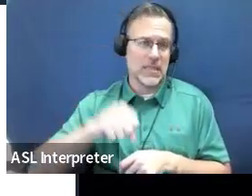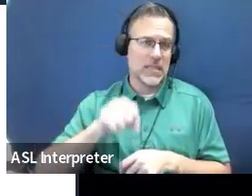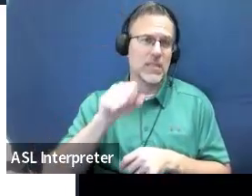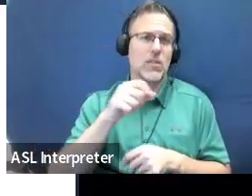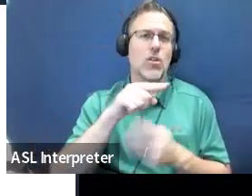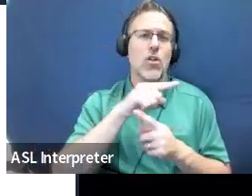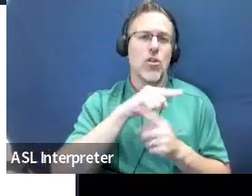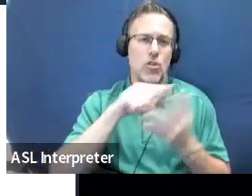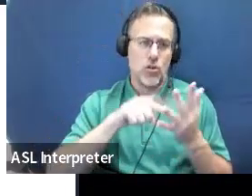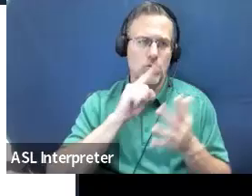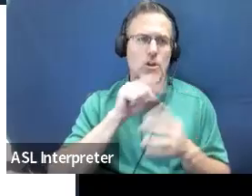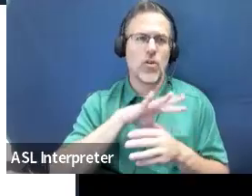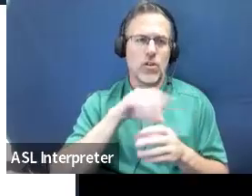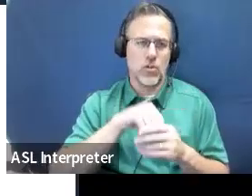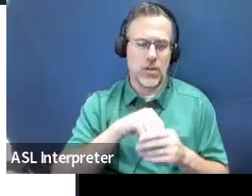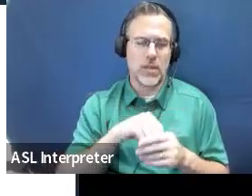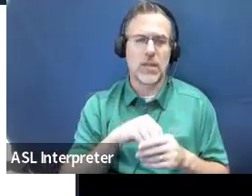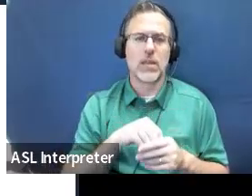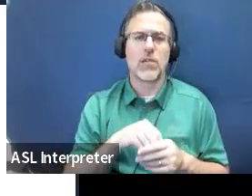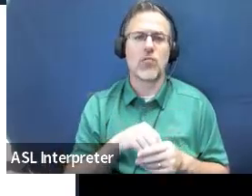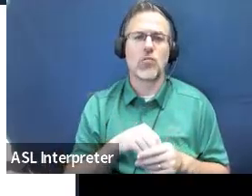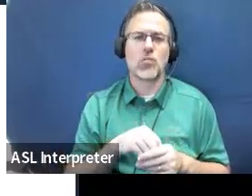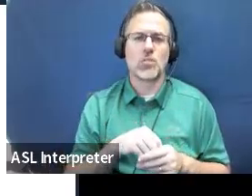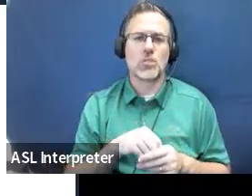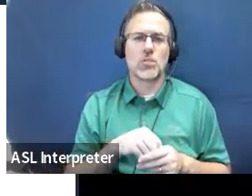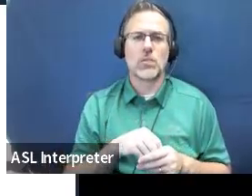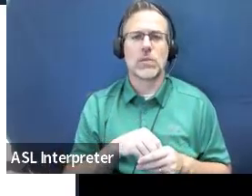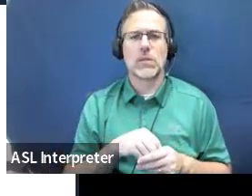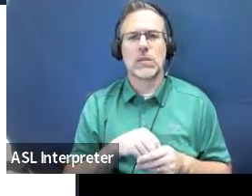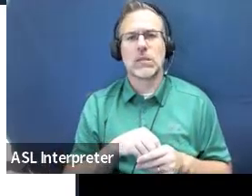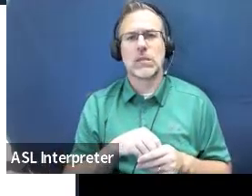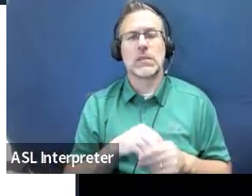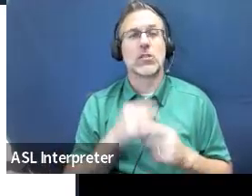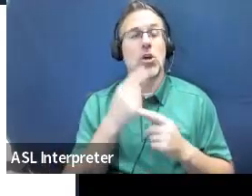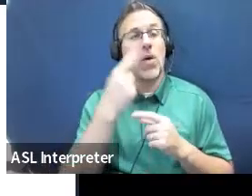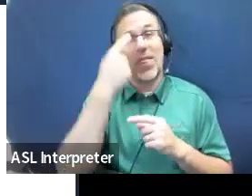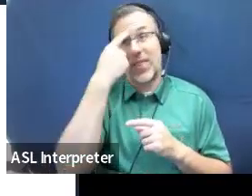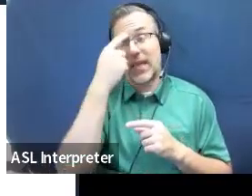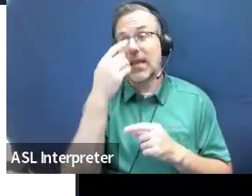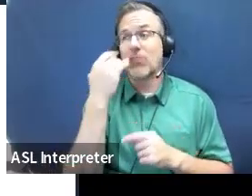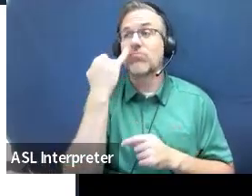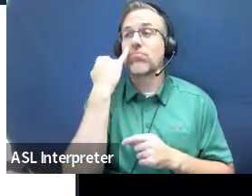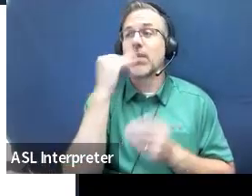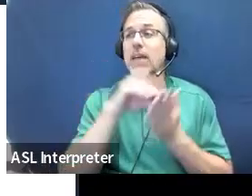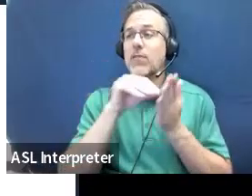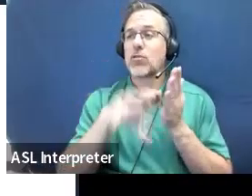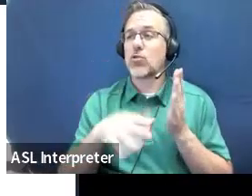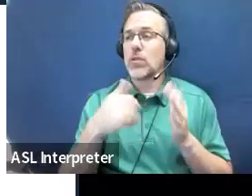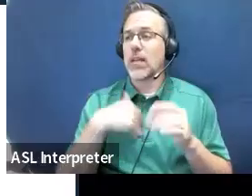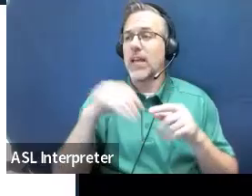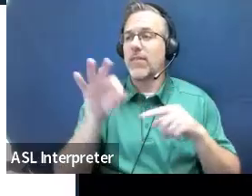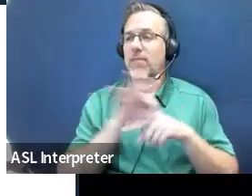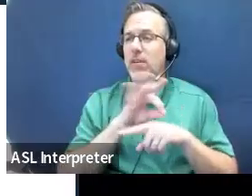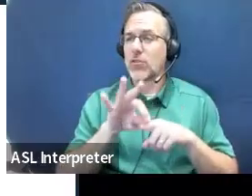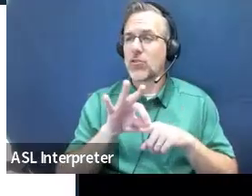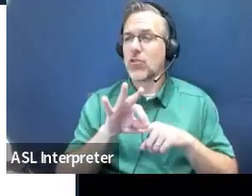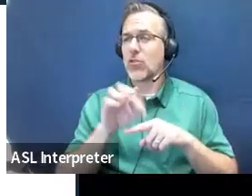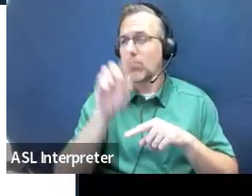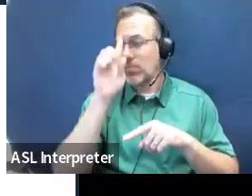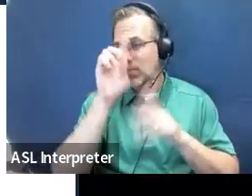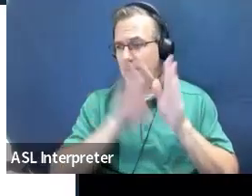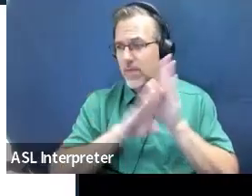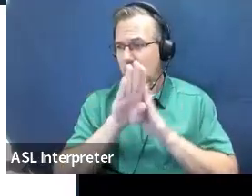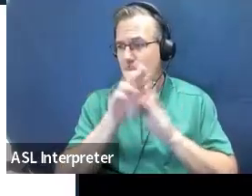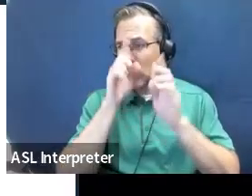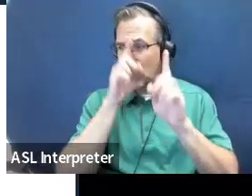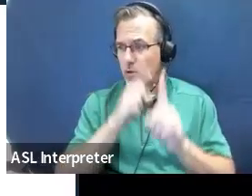are included. So the way that I think about it is if they have functional developmental goals or